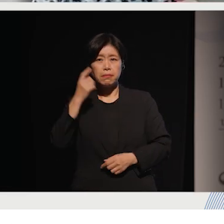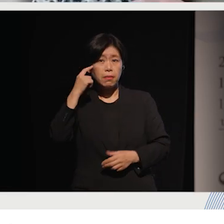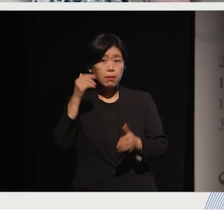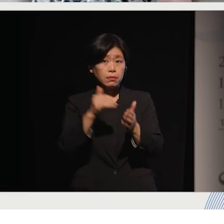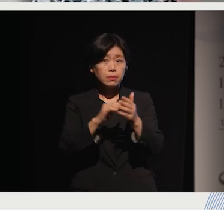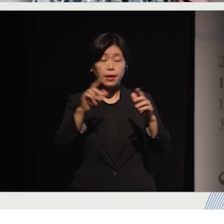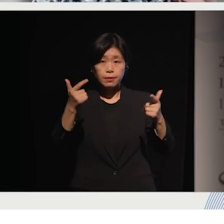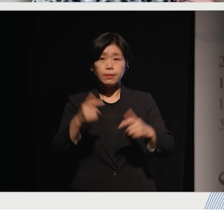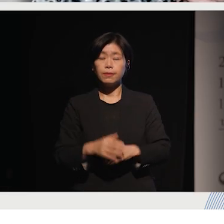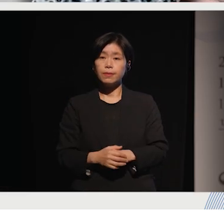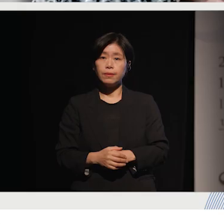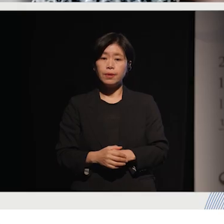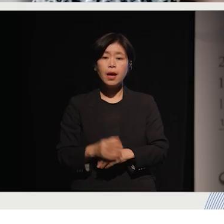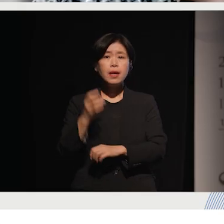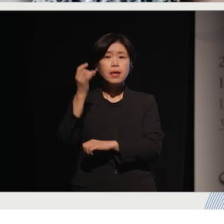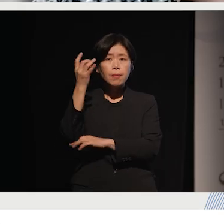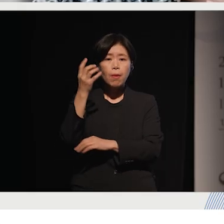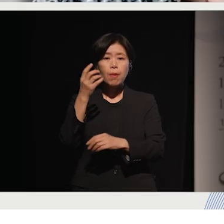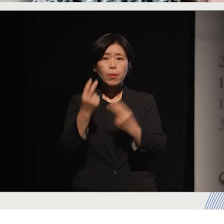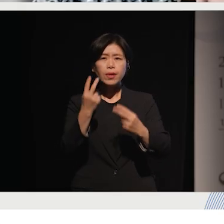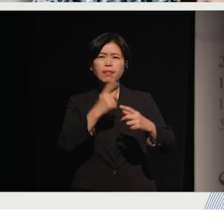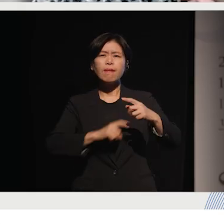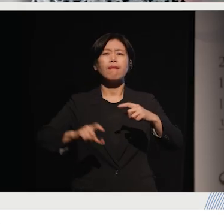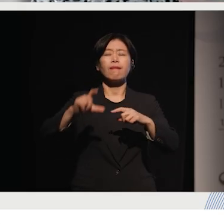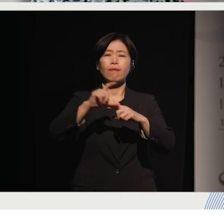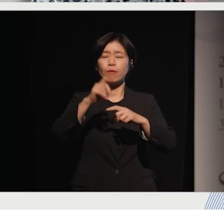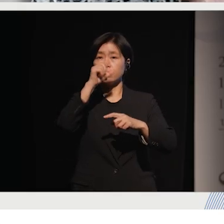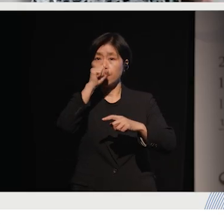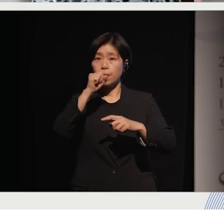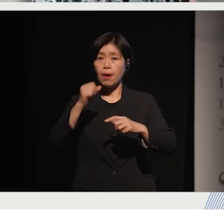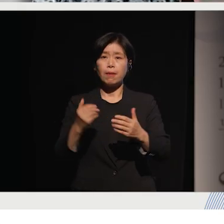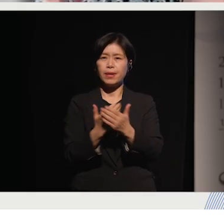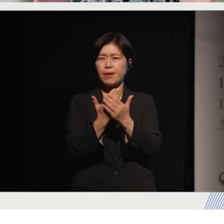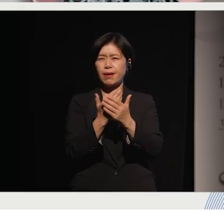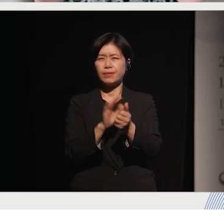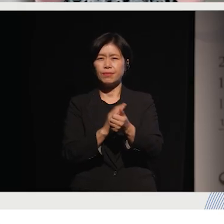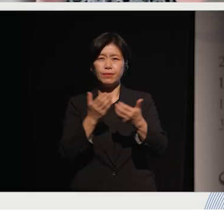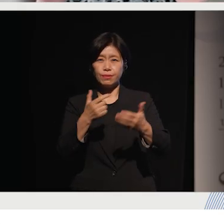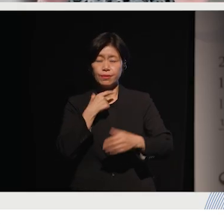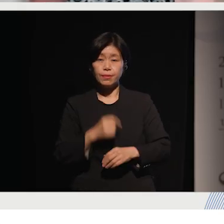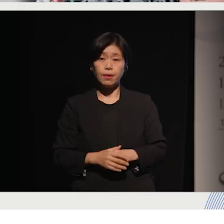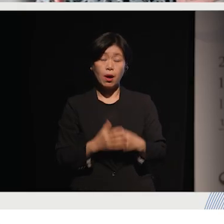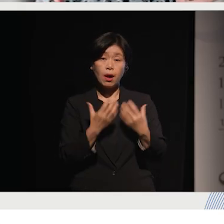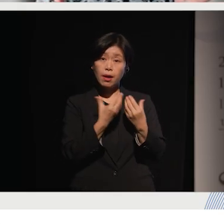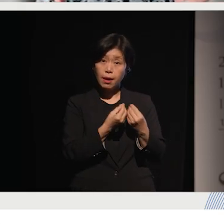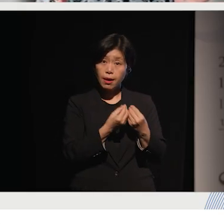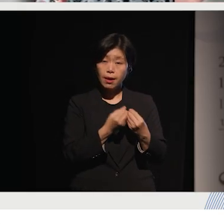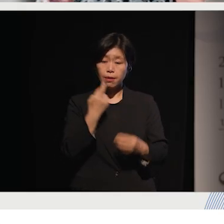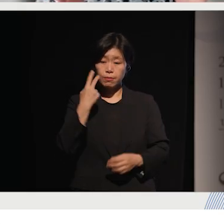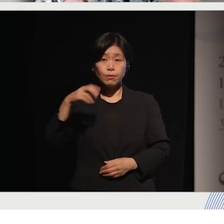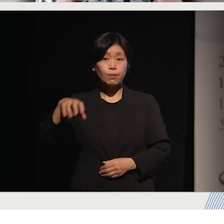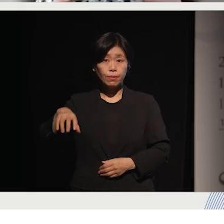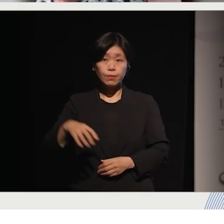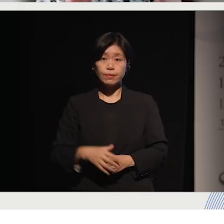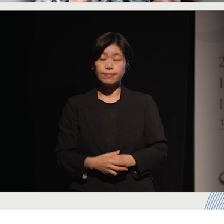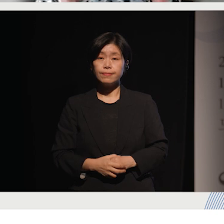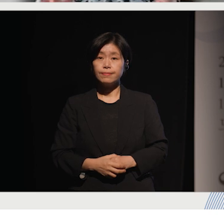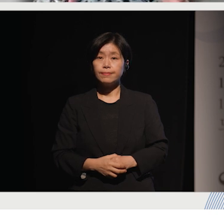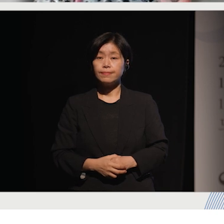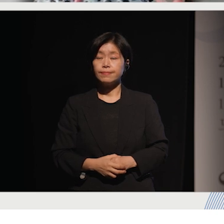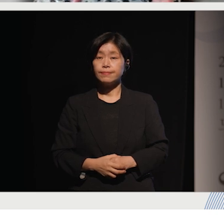minimum. One of the best examples I can give, in the United States for restaurants, there